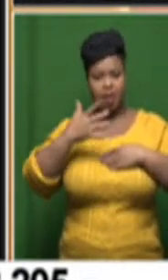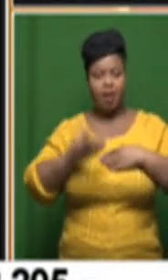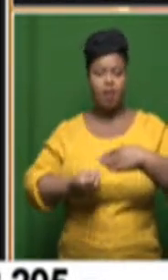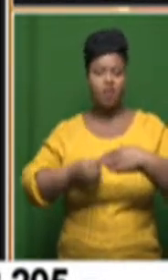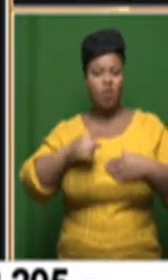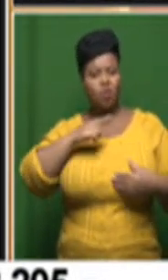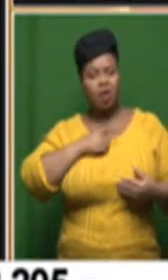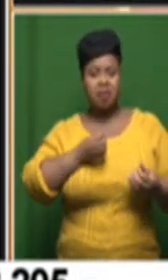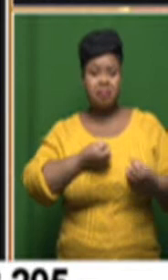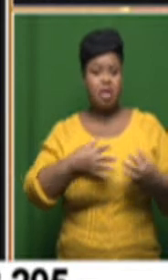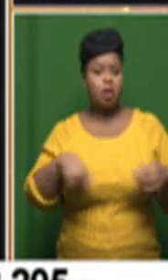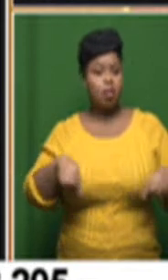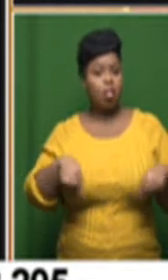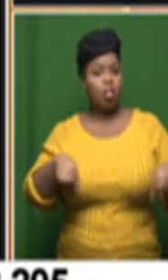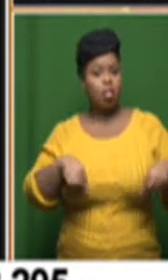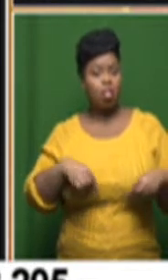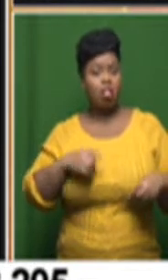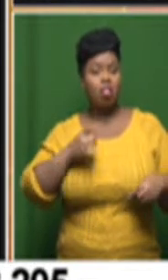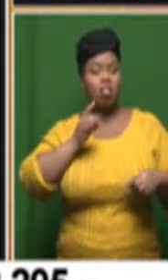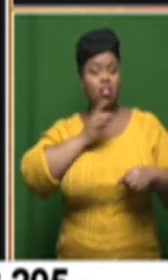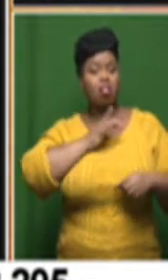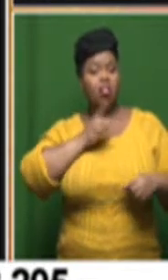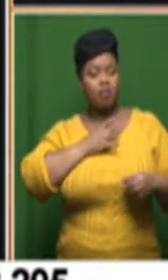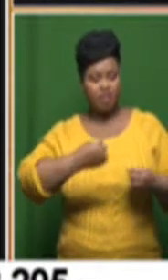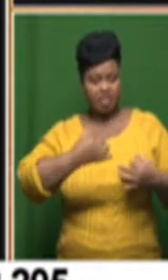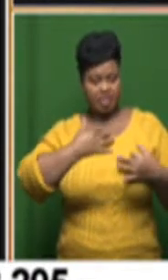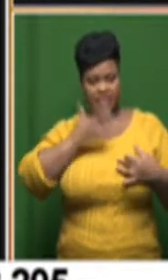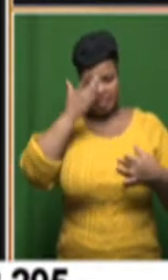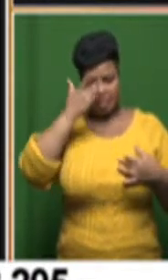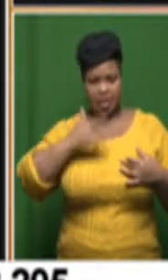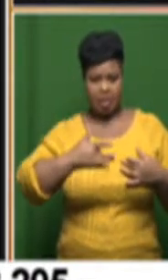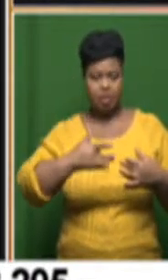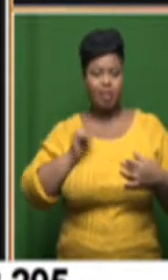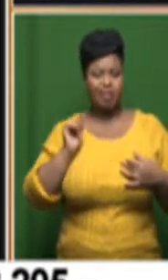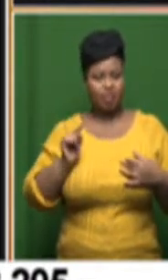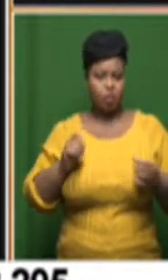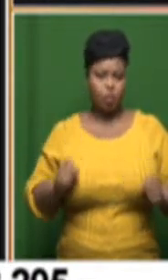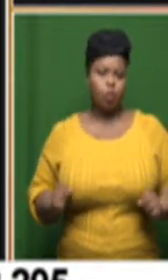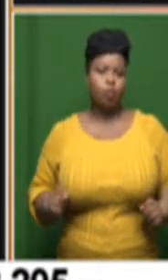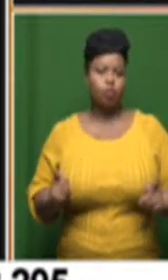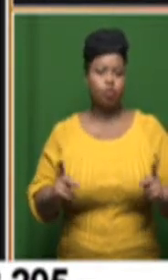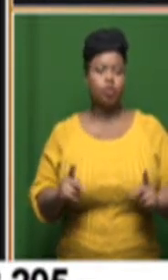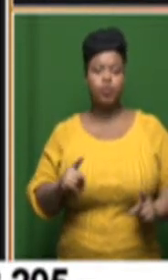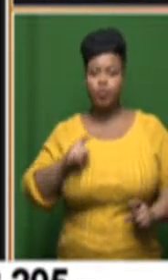voice their fears of contracting COVID, we use that opportunity to